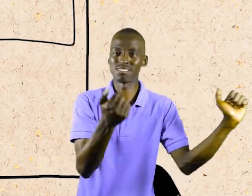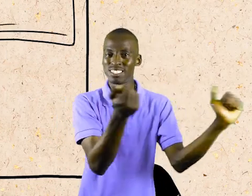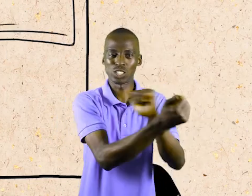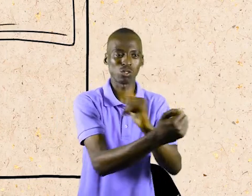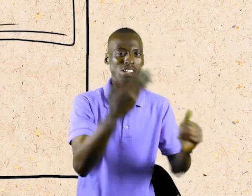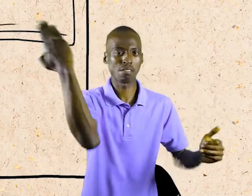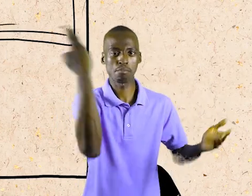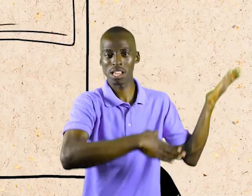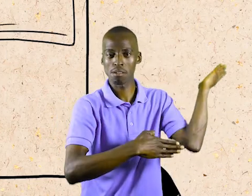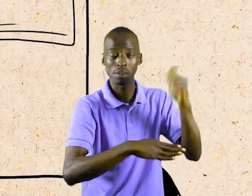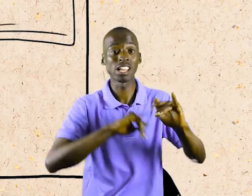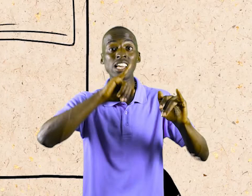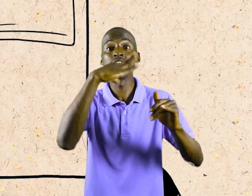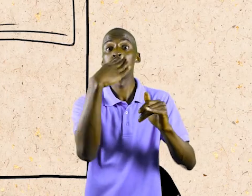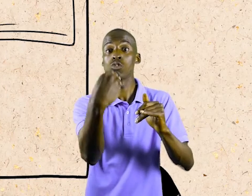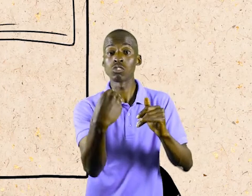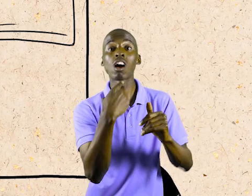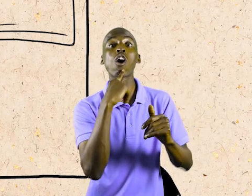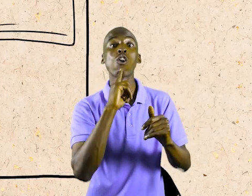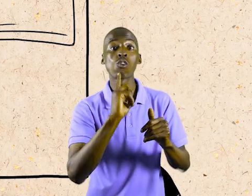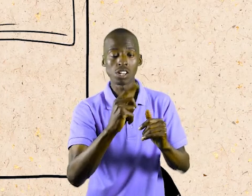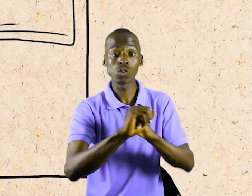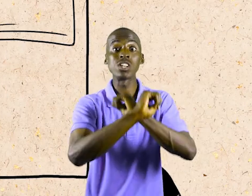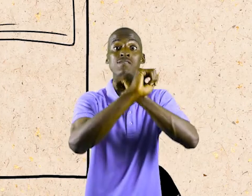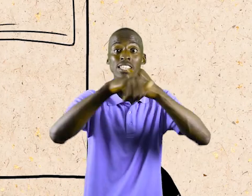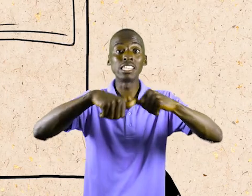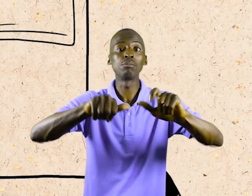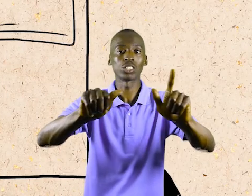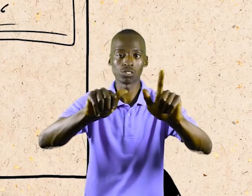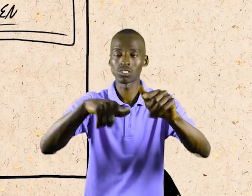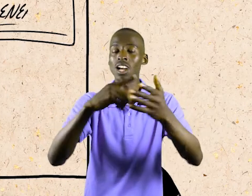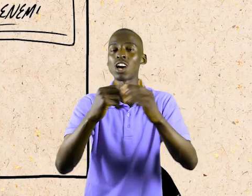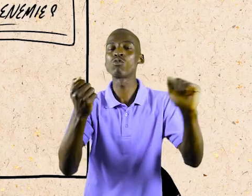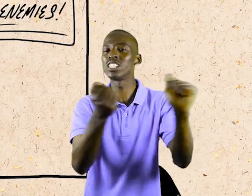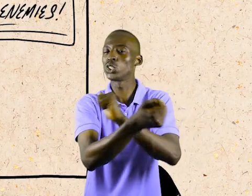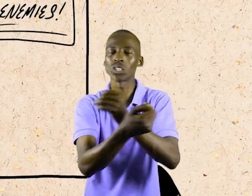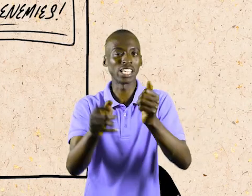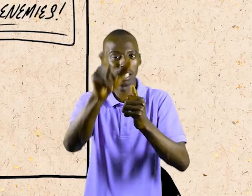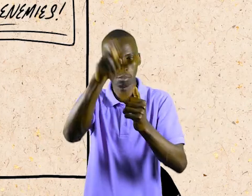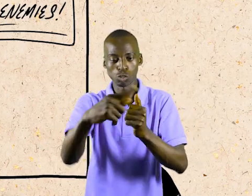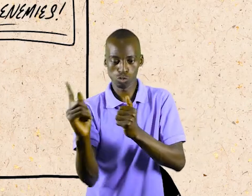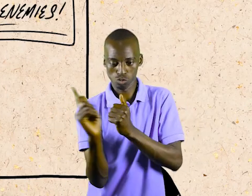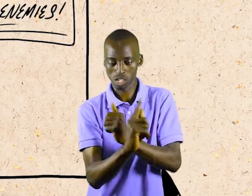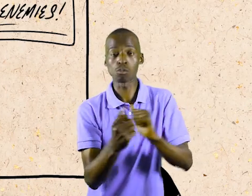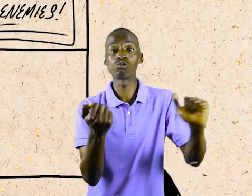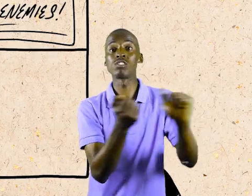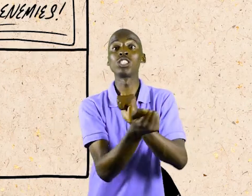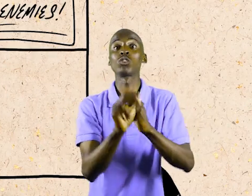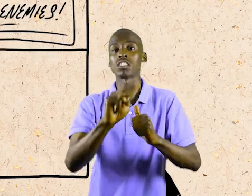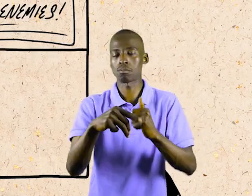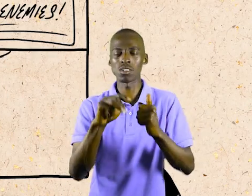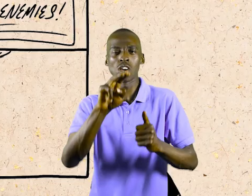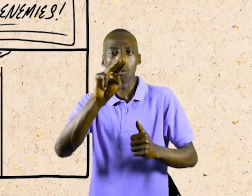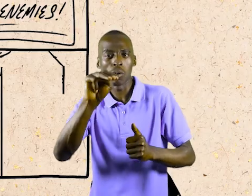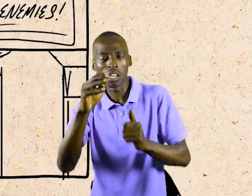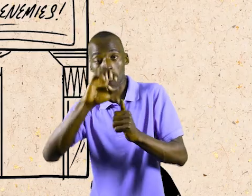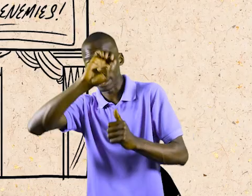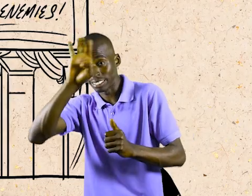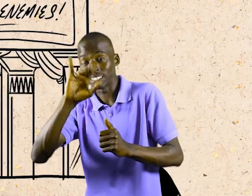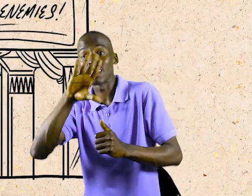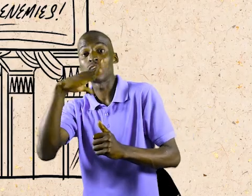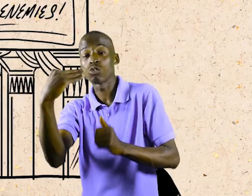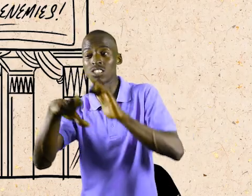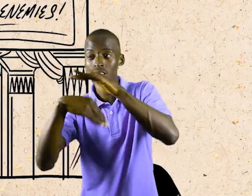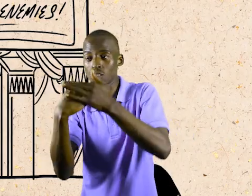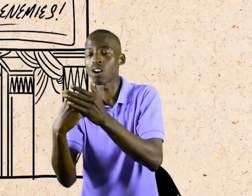Adar, now the Jews are ordered to defend themselves and to destroy any who plotted to kill them. Then Mordecai, Esther, and Jews